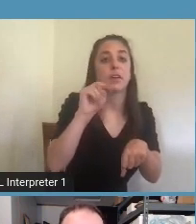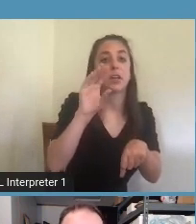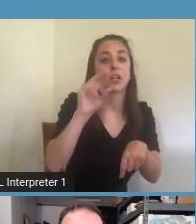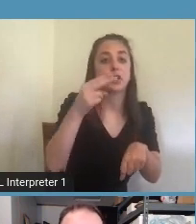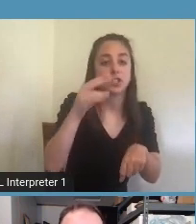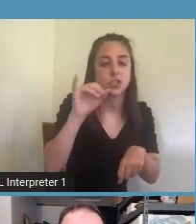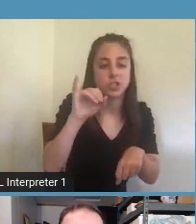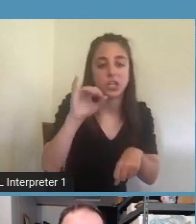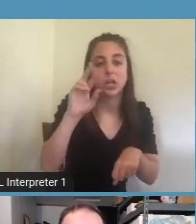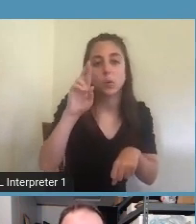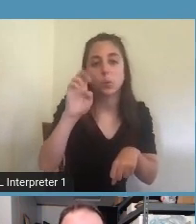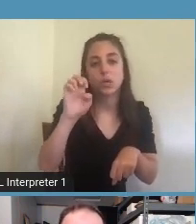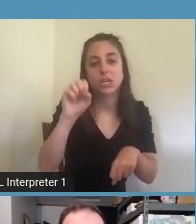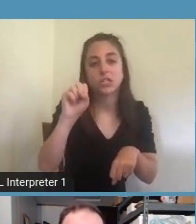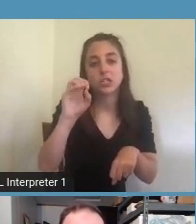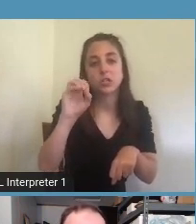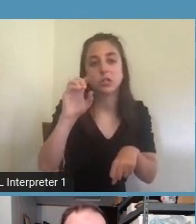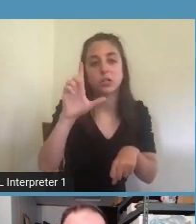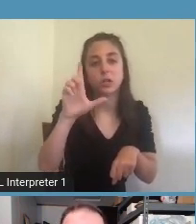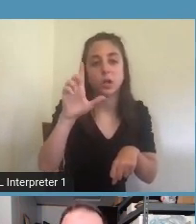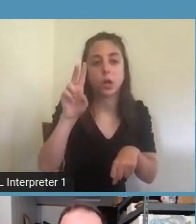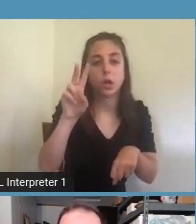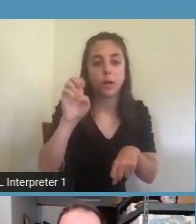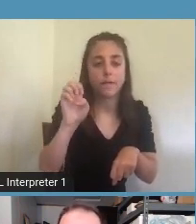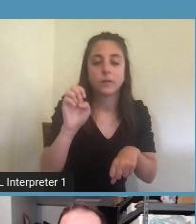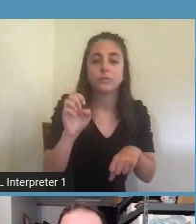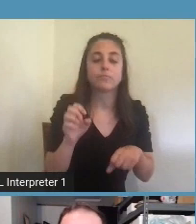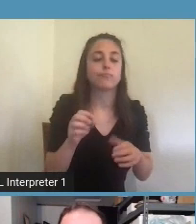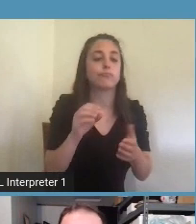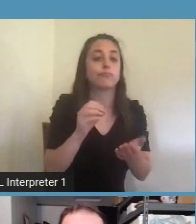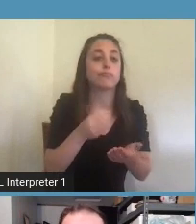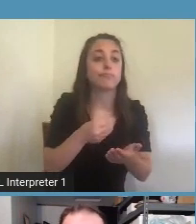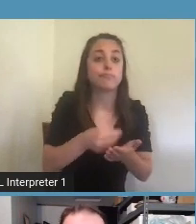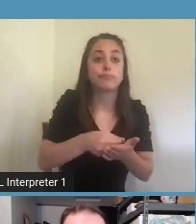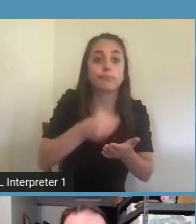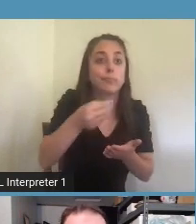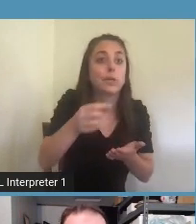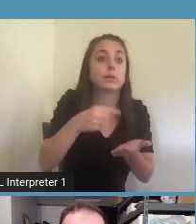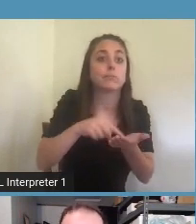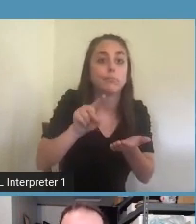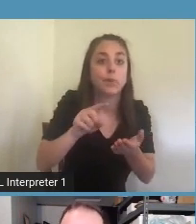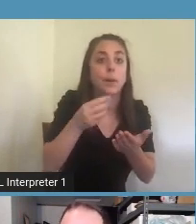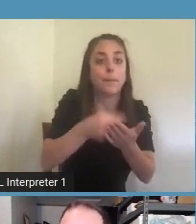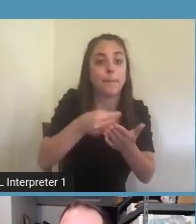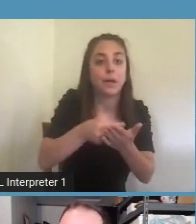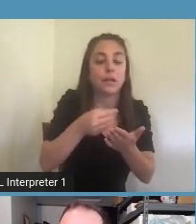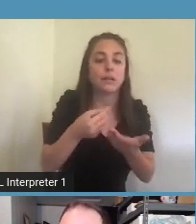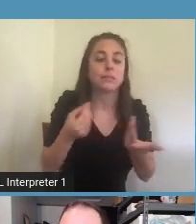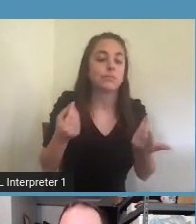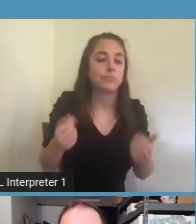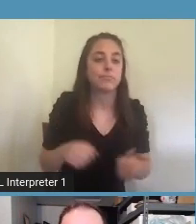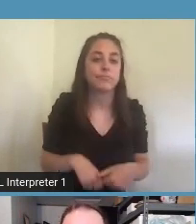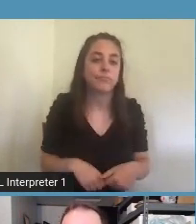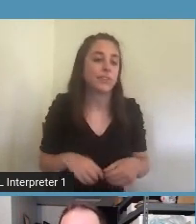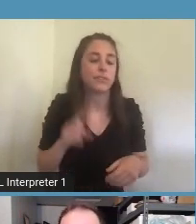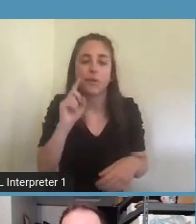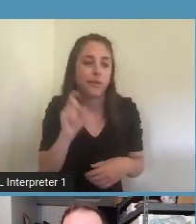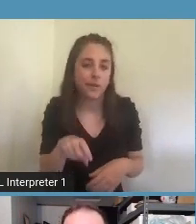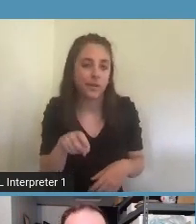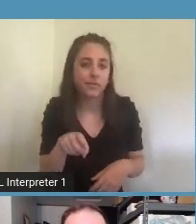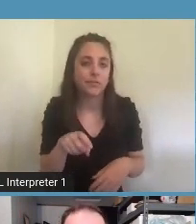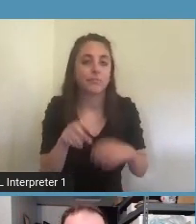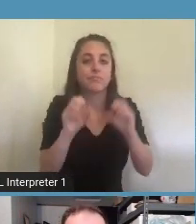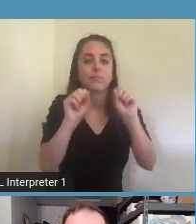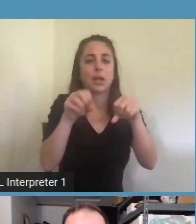editing software. You don't have to buy anything. You don't have to register that I know of. You can just go to